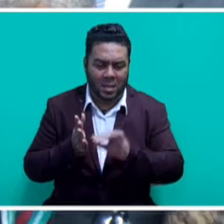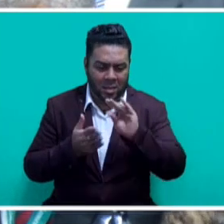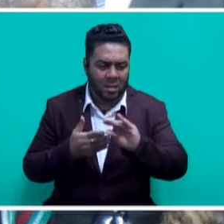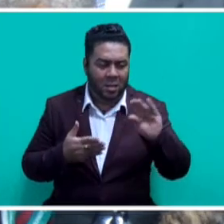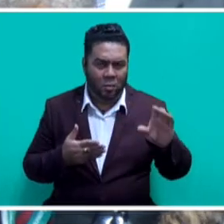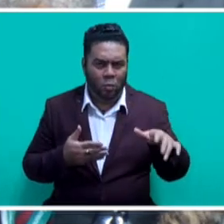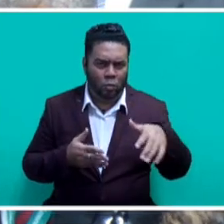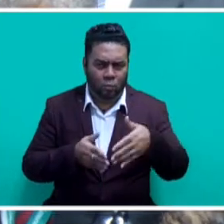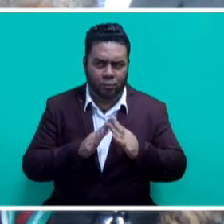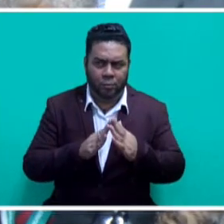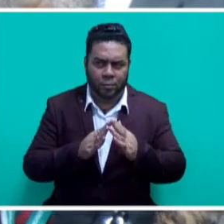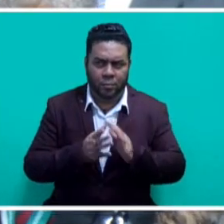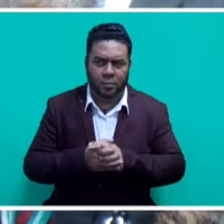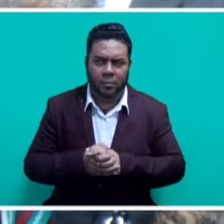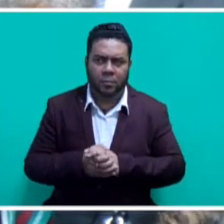place.